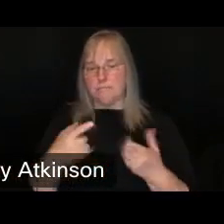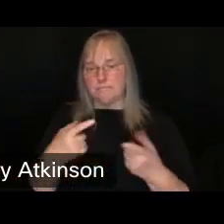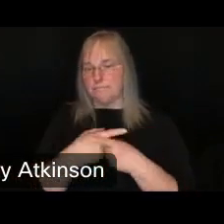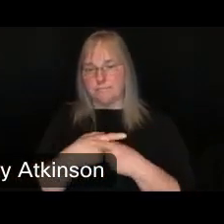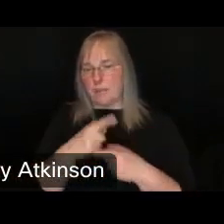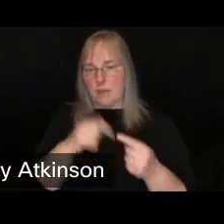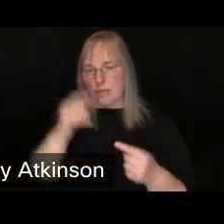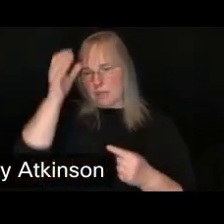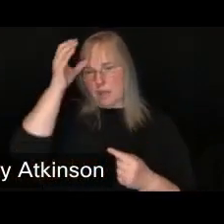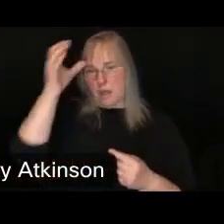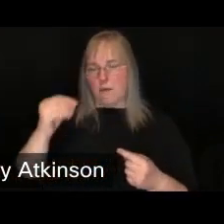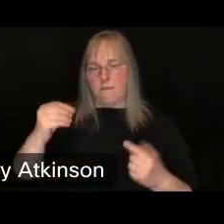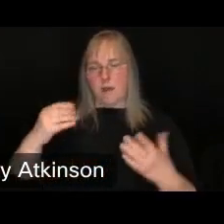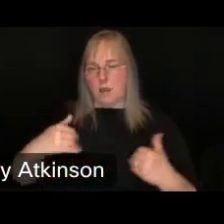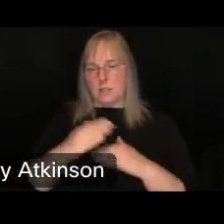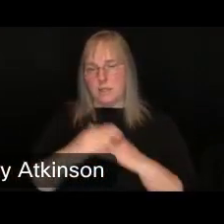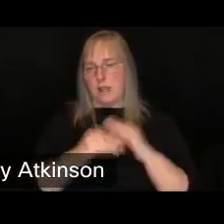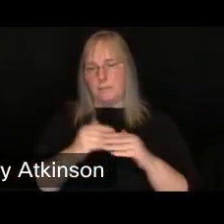of undeveloped land.